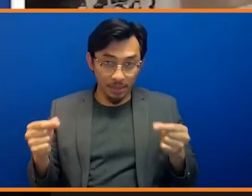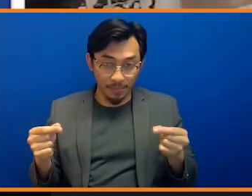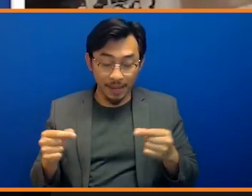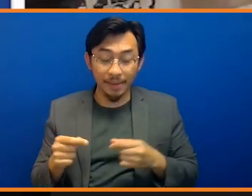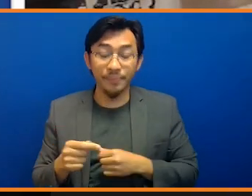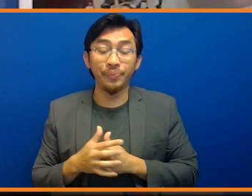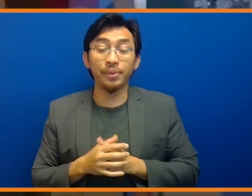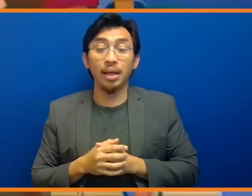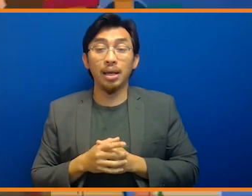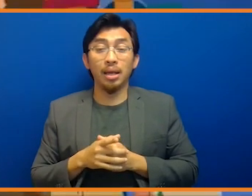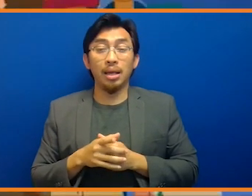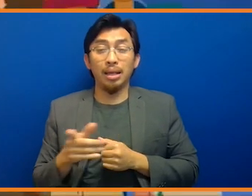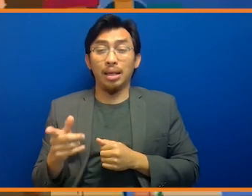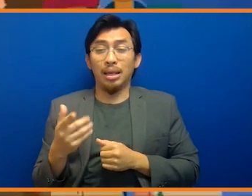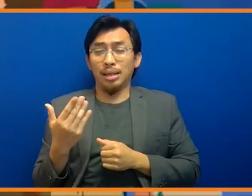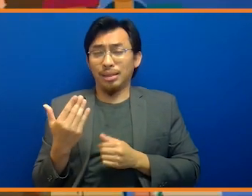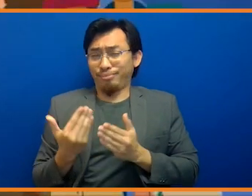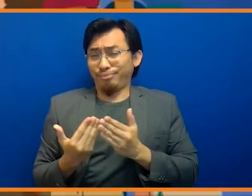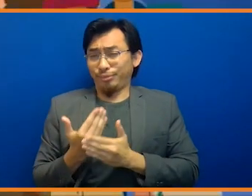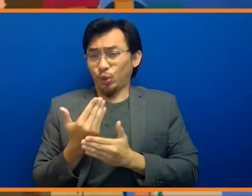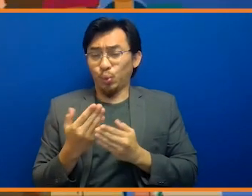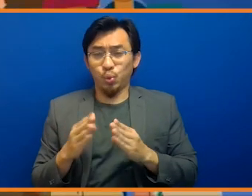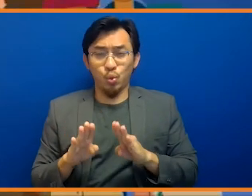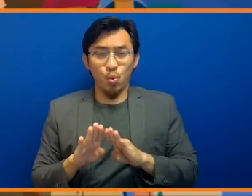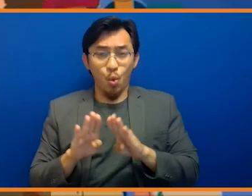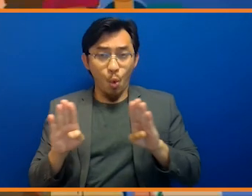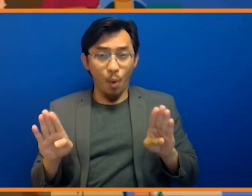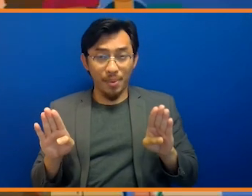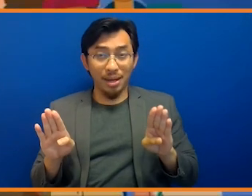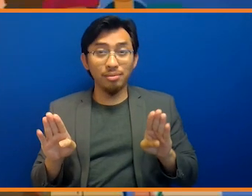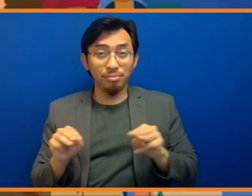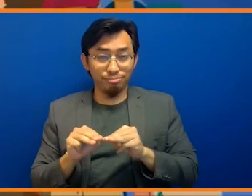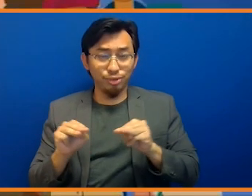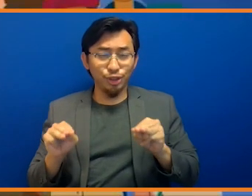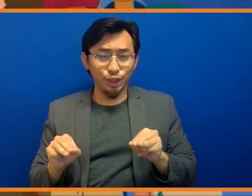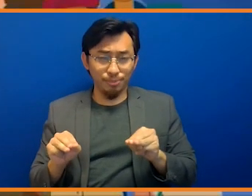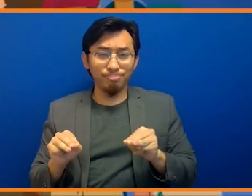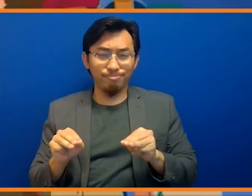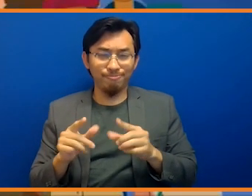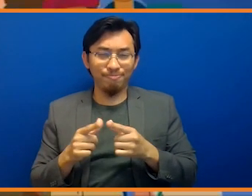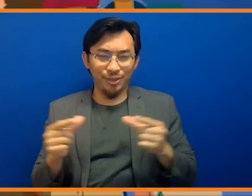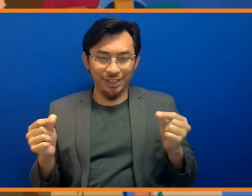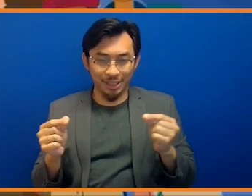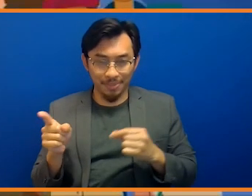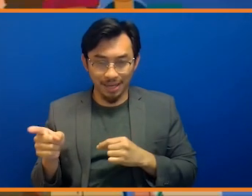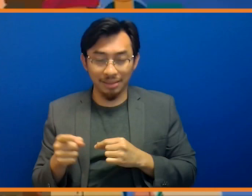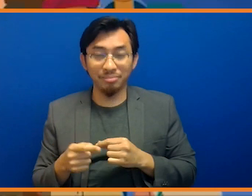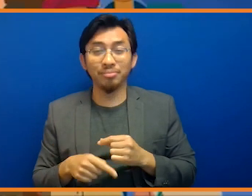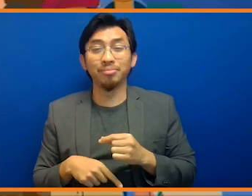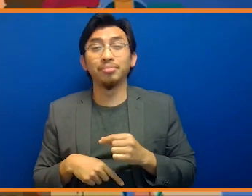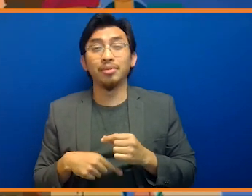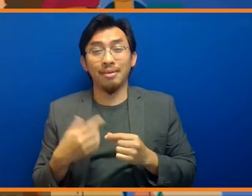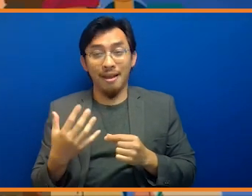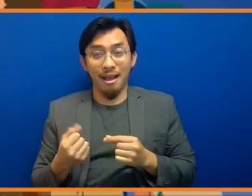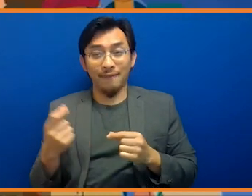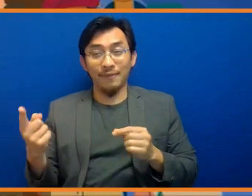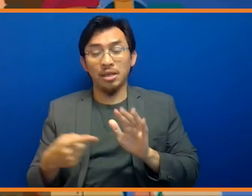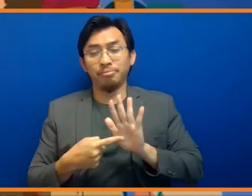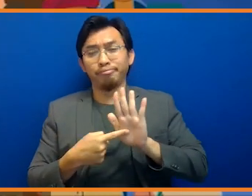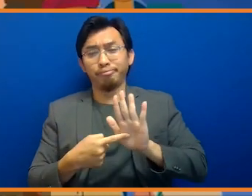is also newly open, yeah, newly open museum in Japan. So which is